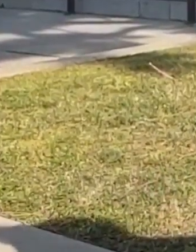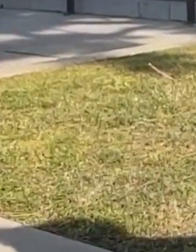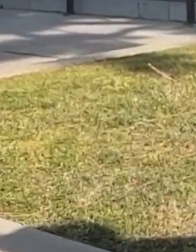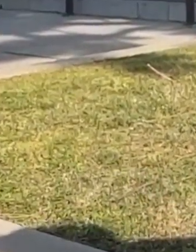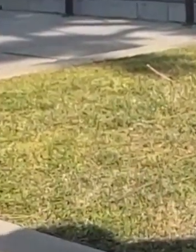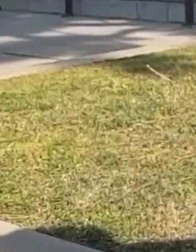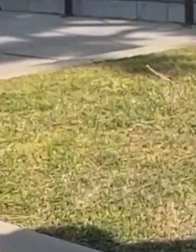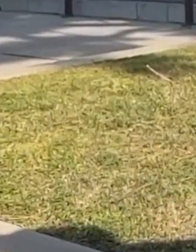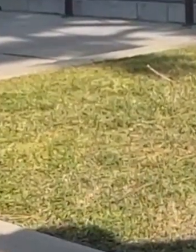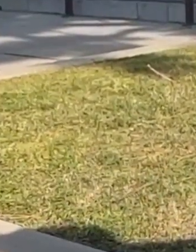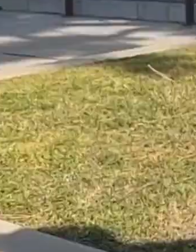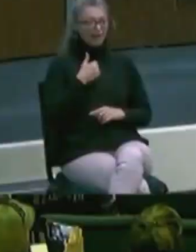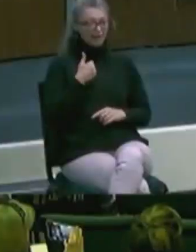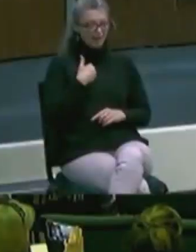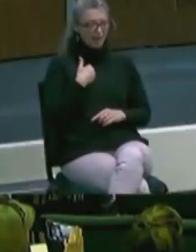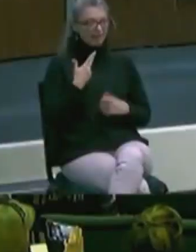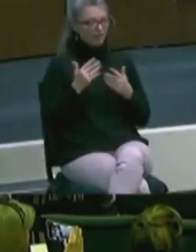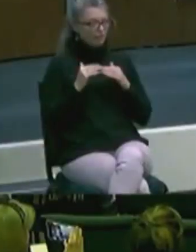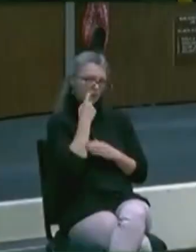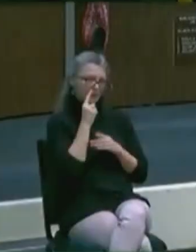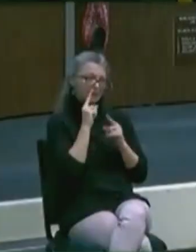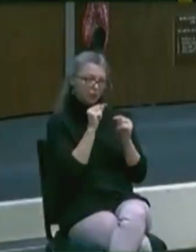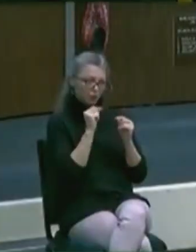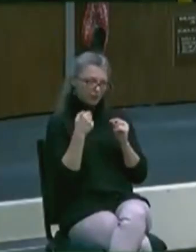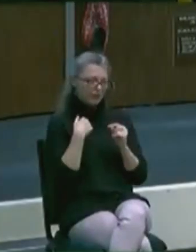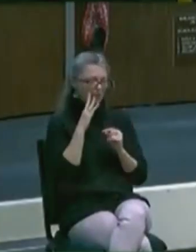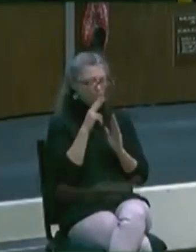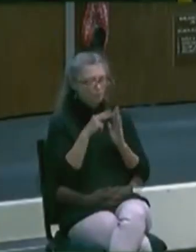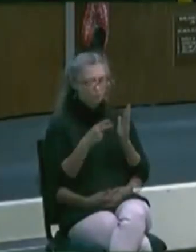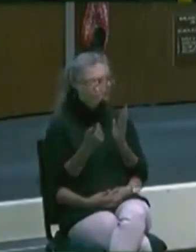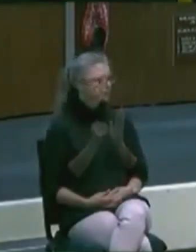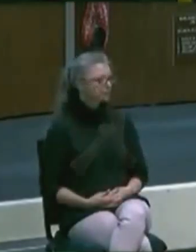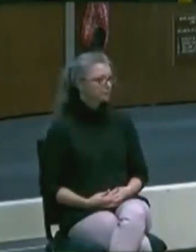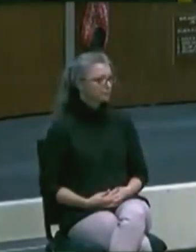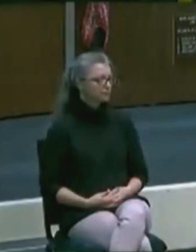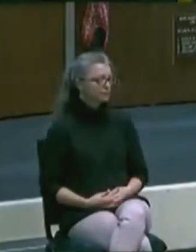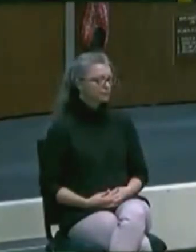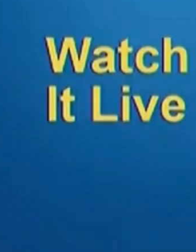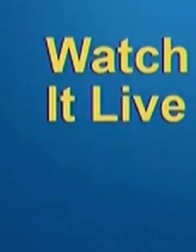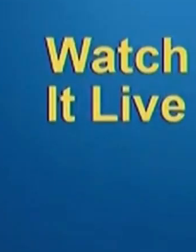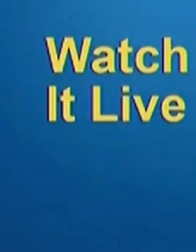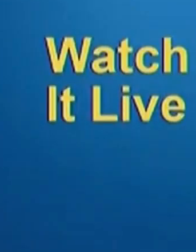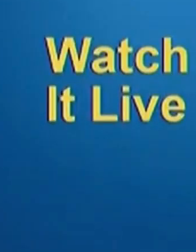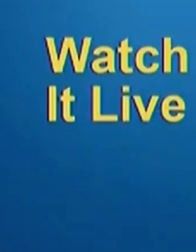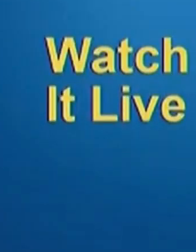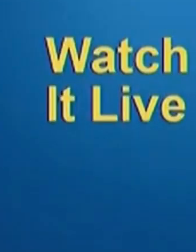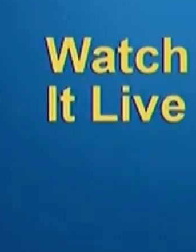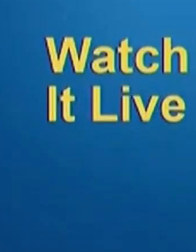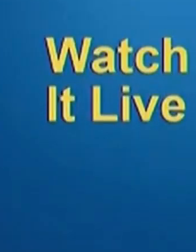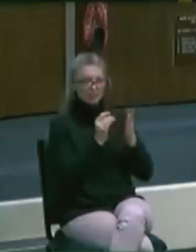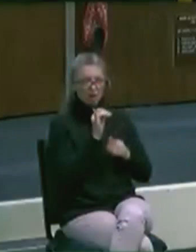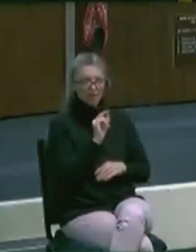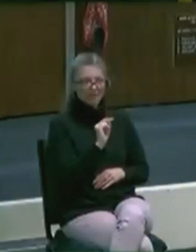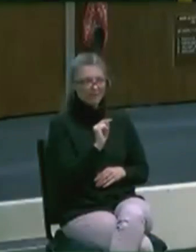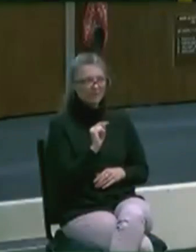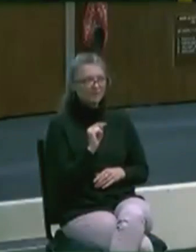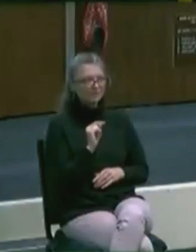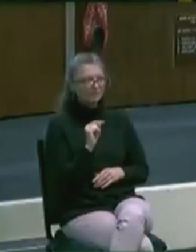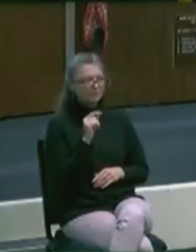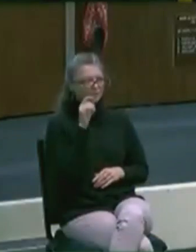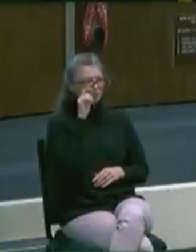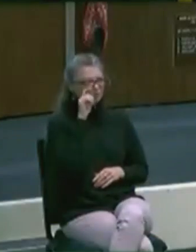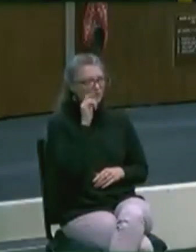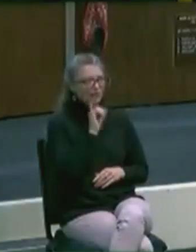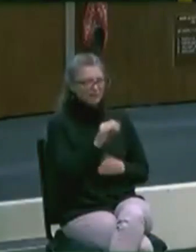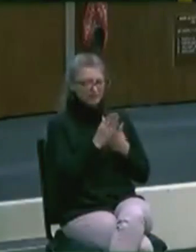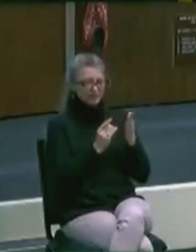the democracy's out the window. Earlier in the meeting, not once but twice did the Fresno Unified School Board have to go into recess as arguments broke